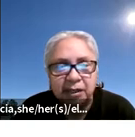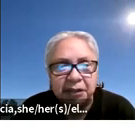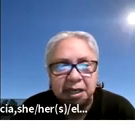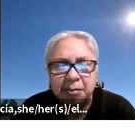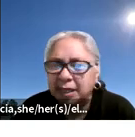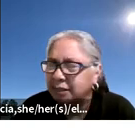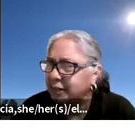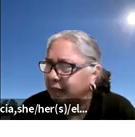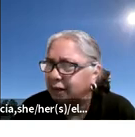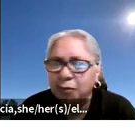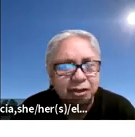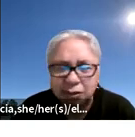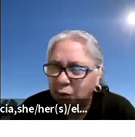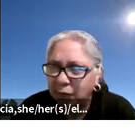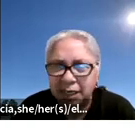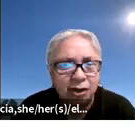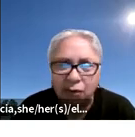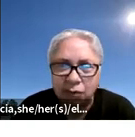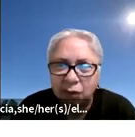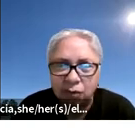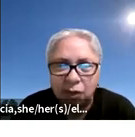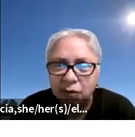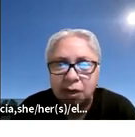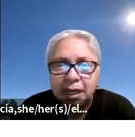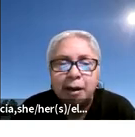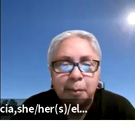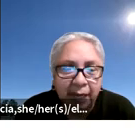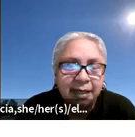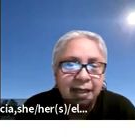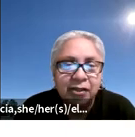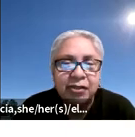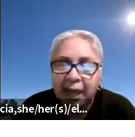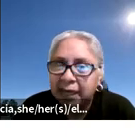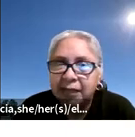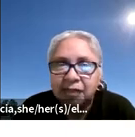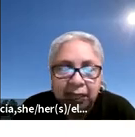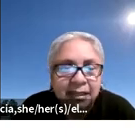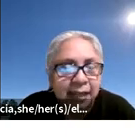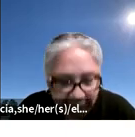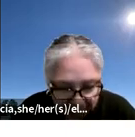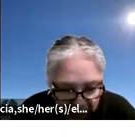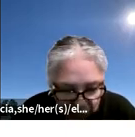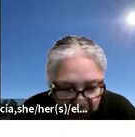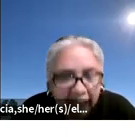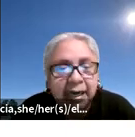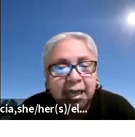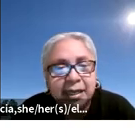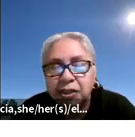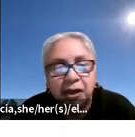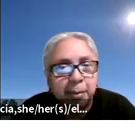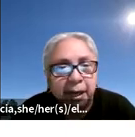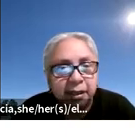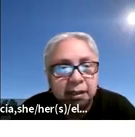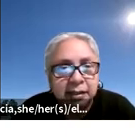become an adult. And I'm like, oh, there's no way. No. But that at that young age, and I